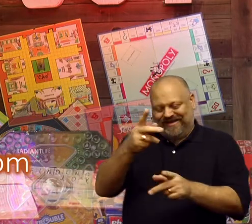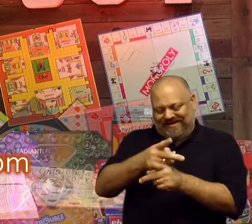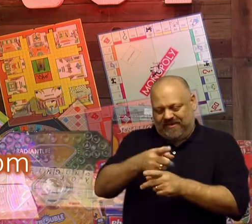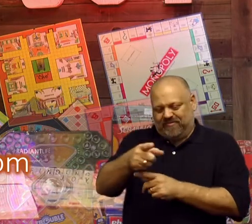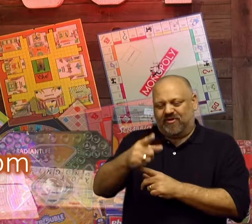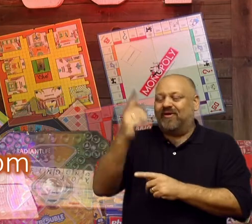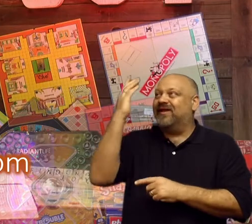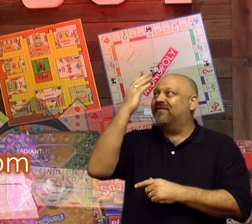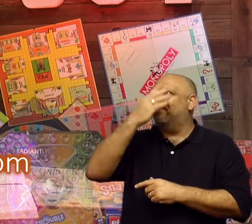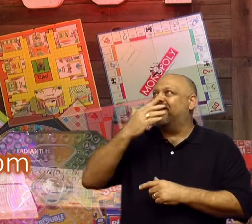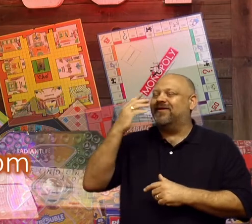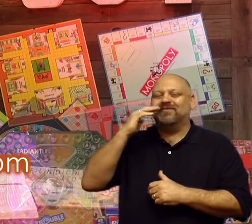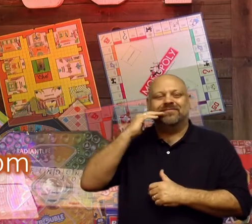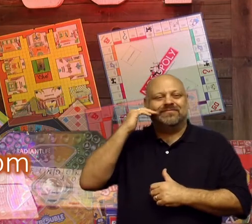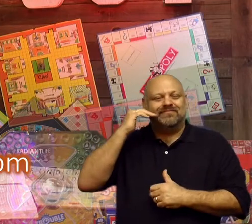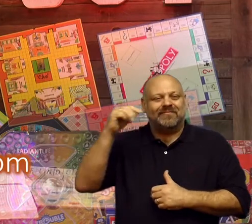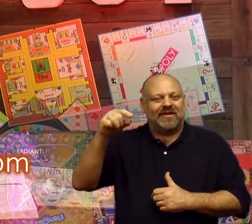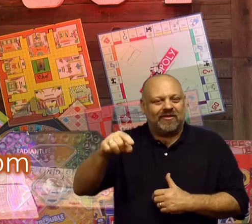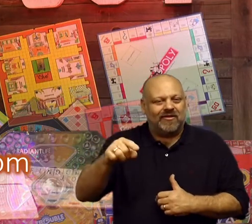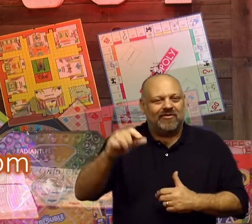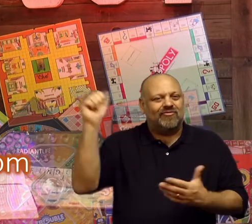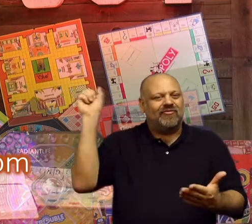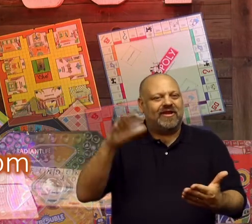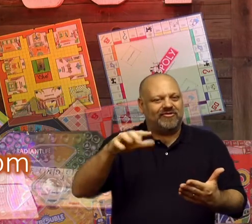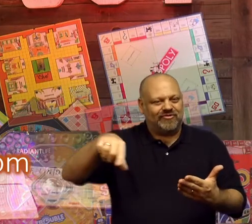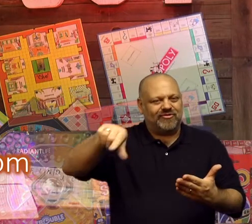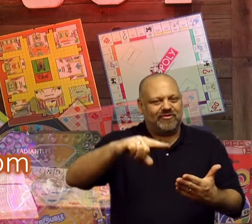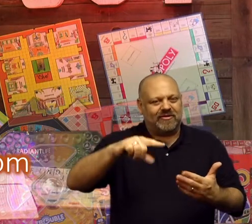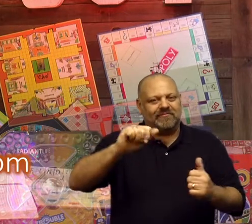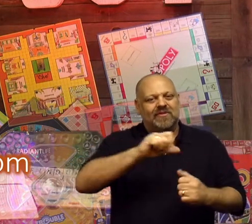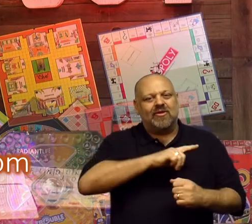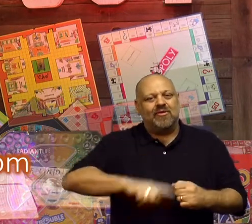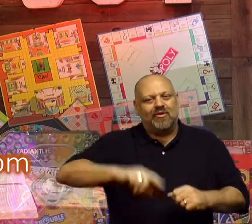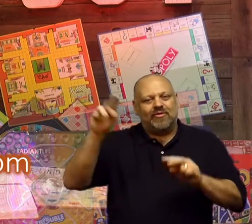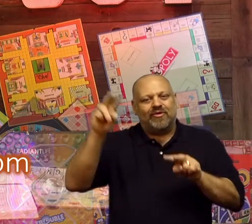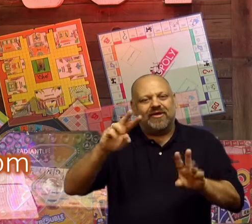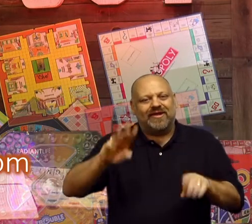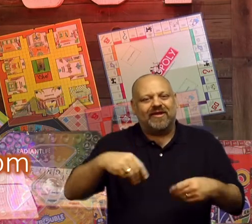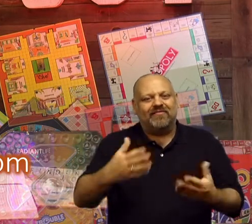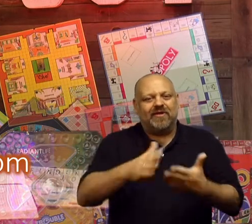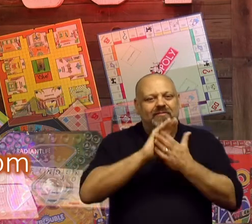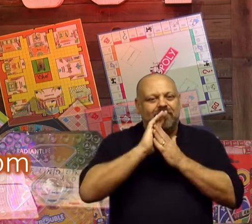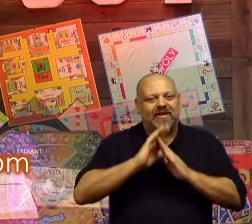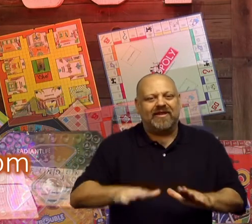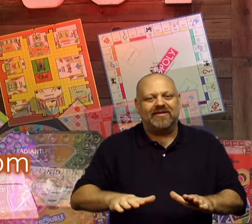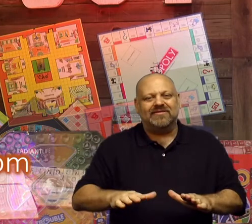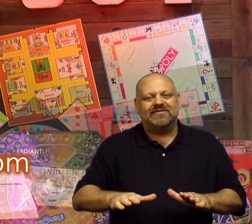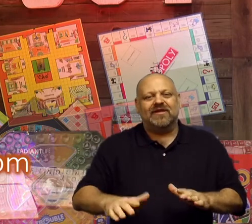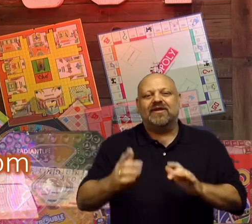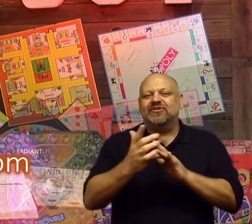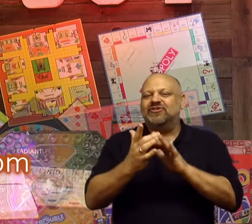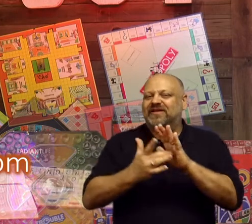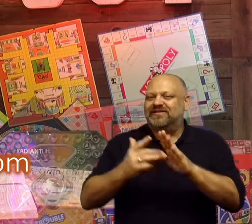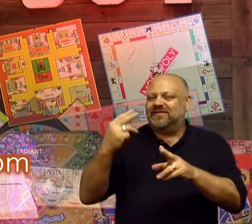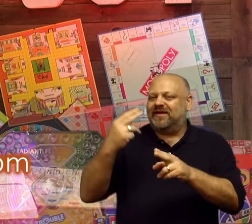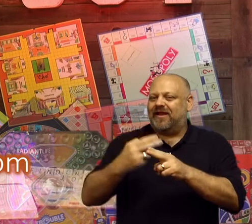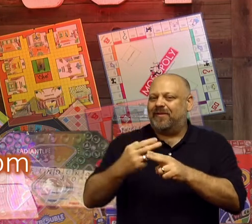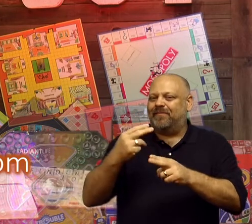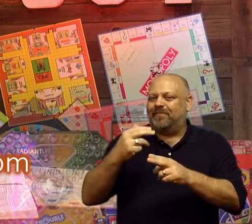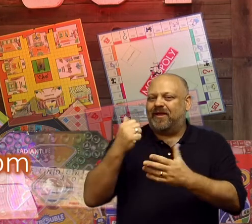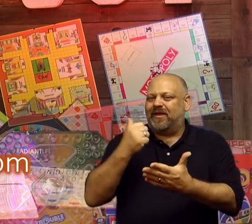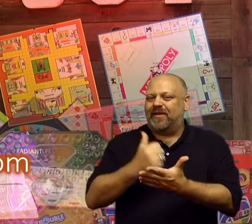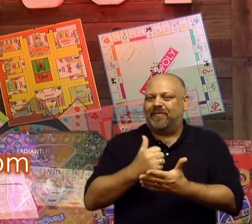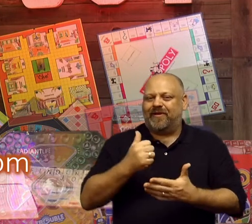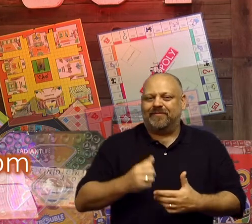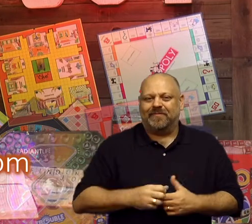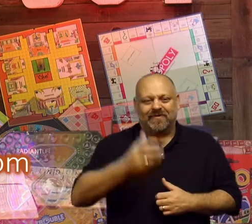his face shine upon you and be gracious to you. May the Lord look upon you and give you peace. In Jesus'